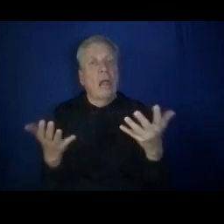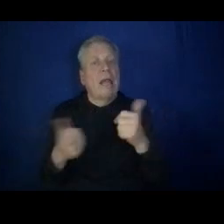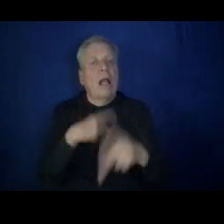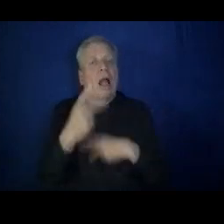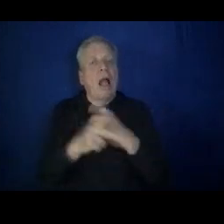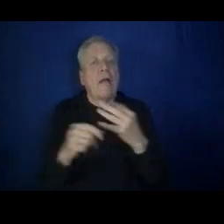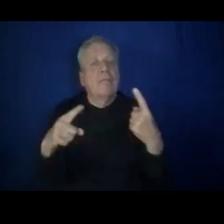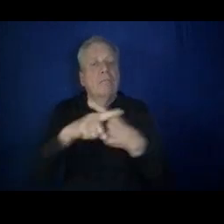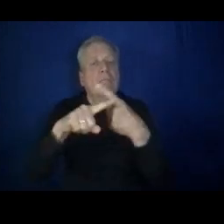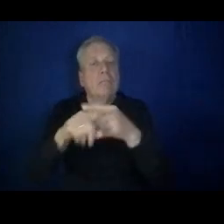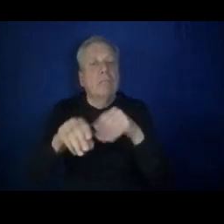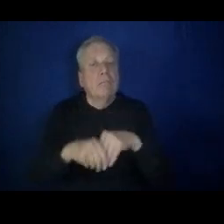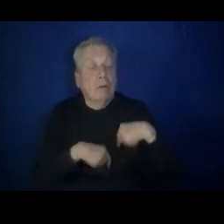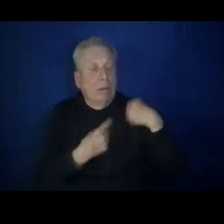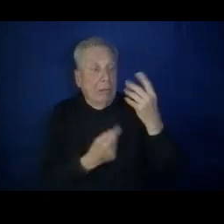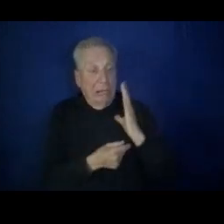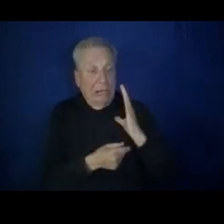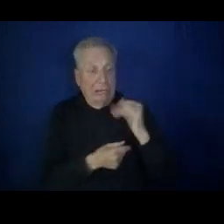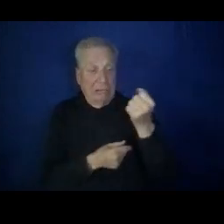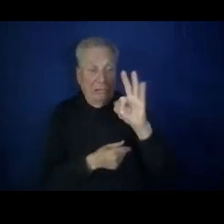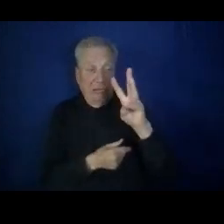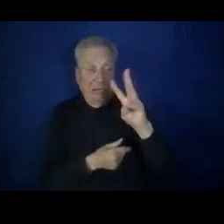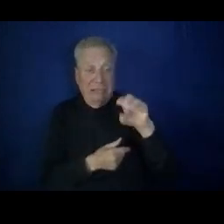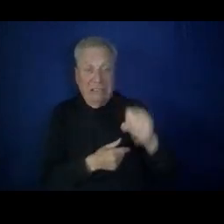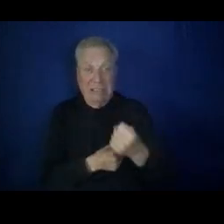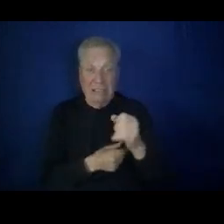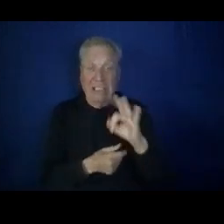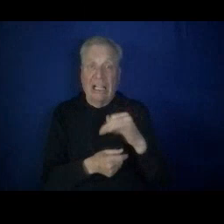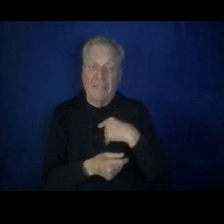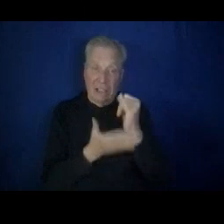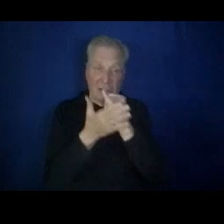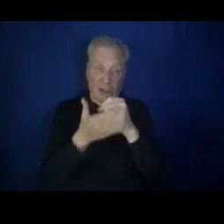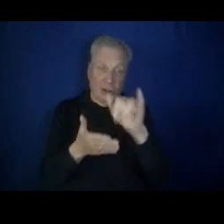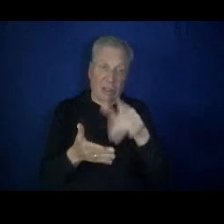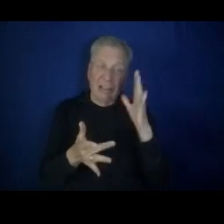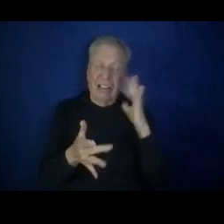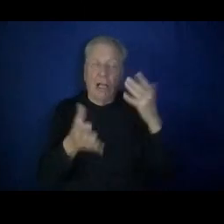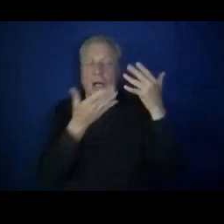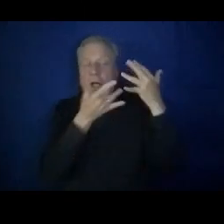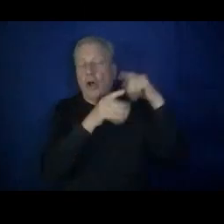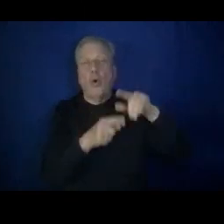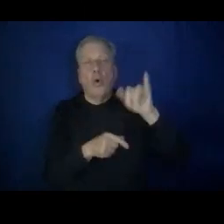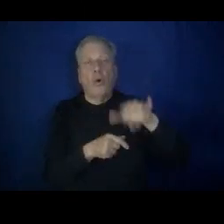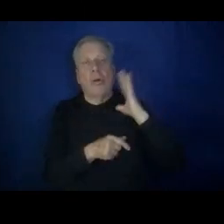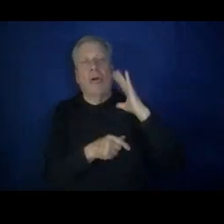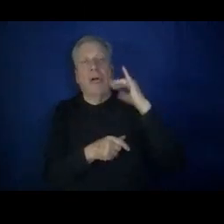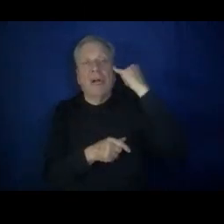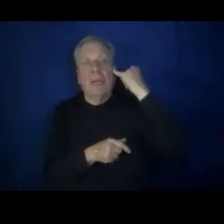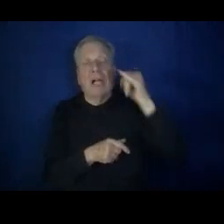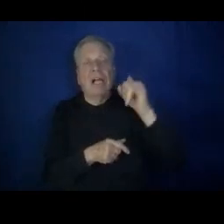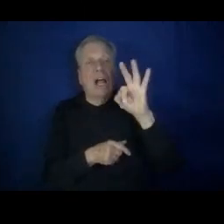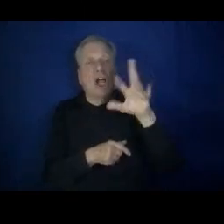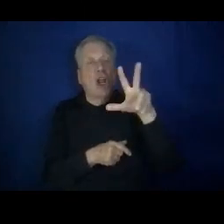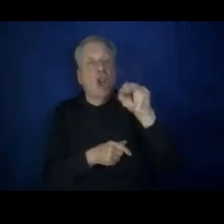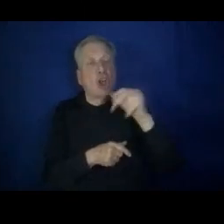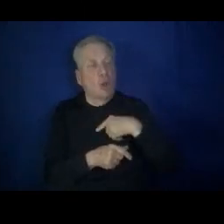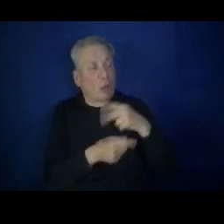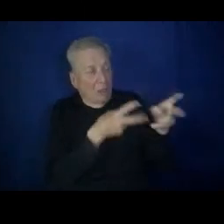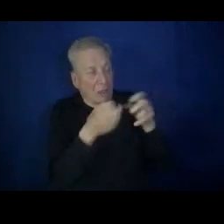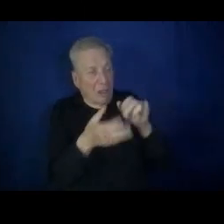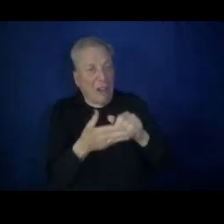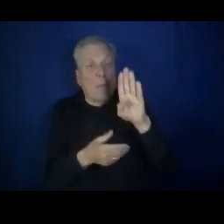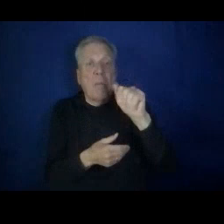in the late 1960s, and if I graph this back to the 1930s, where we have data from it, the bars would all